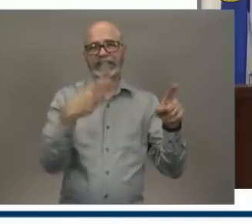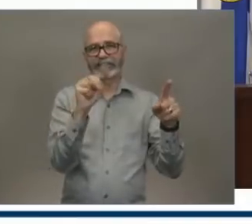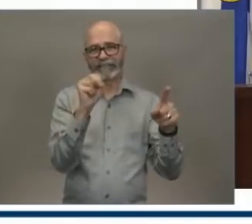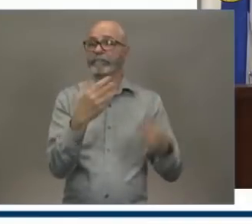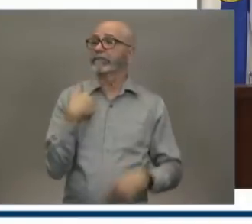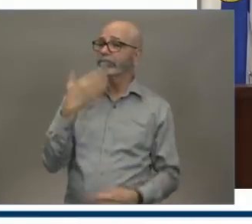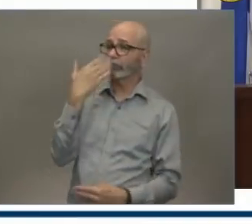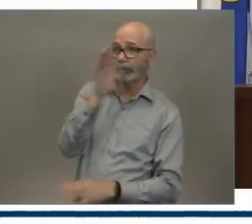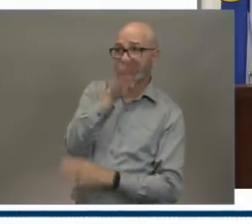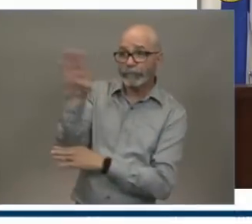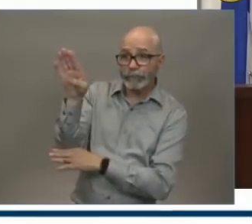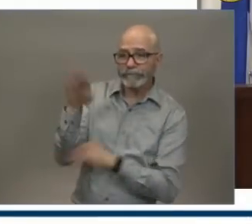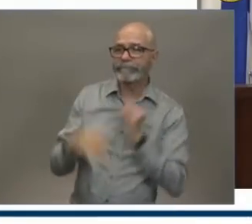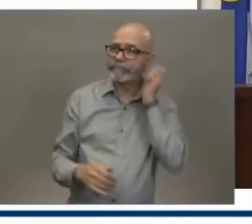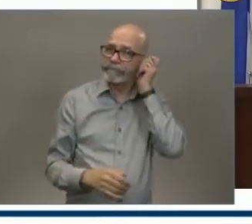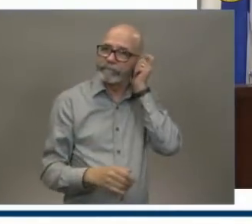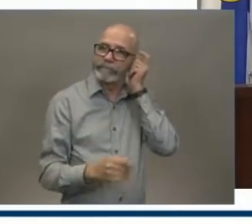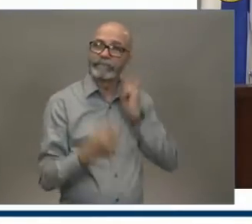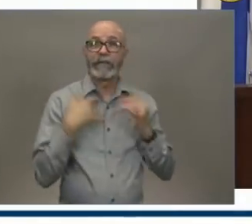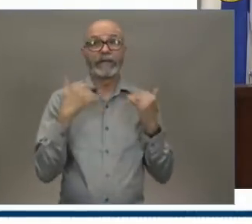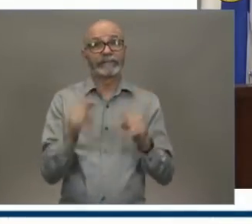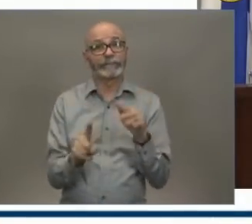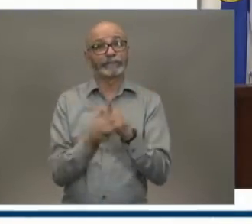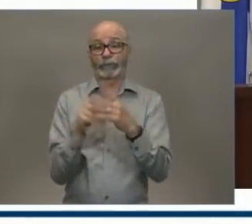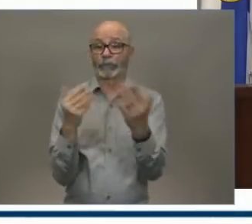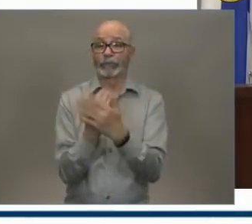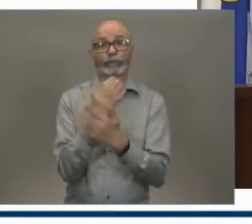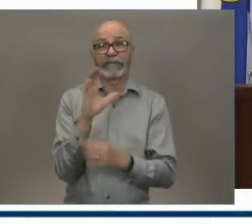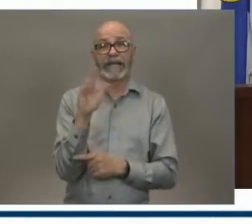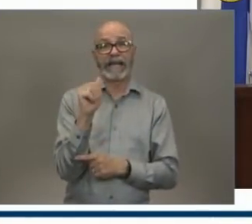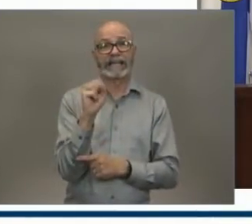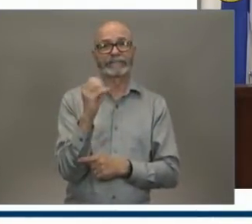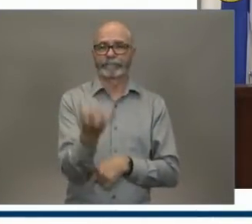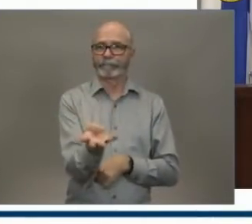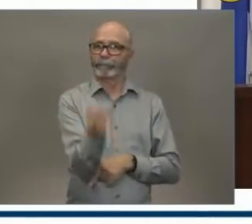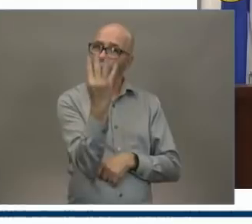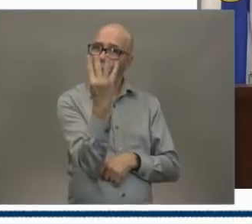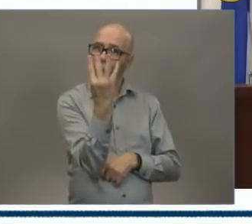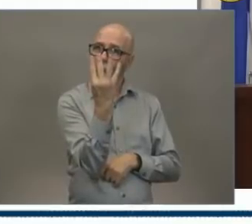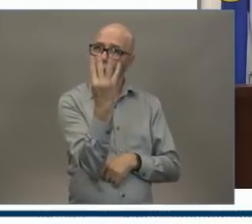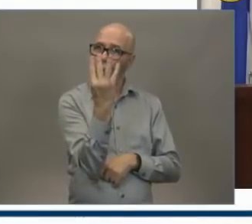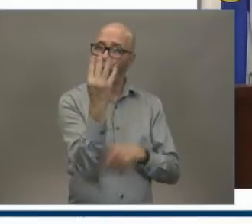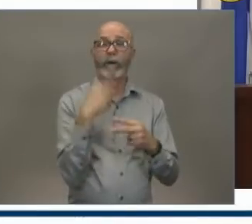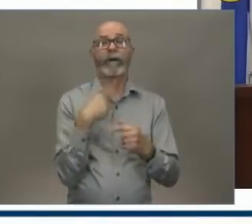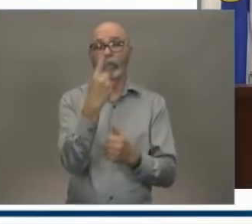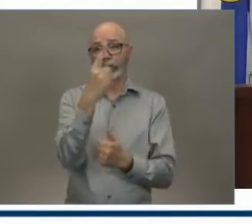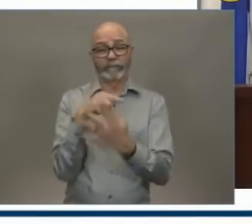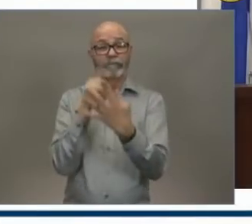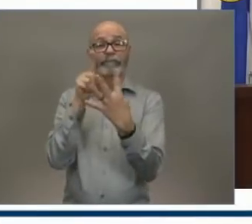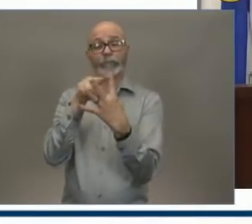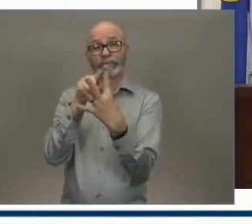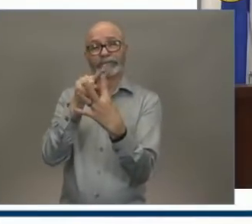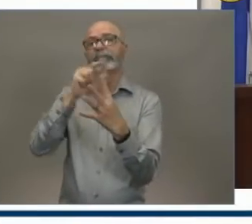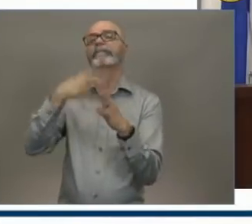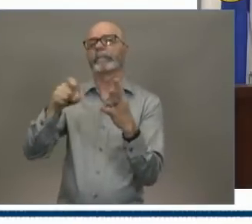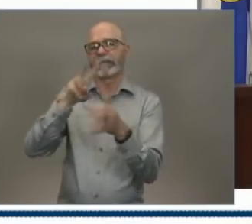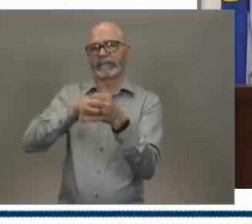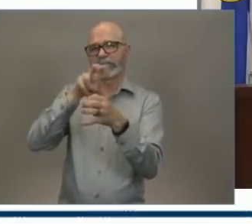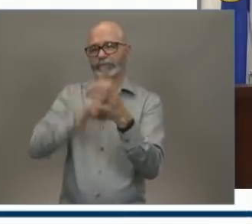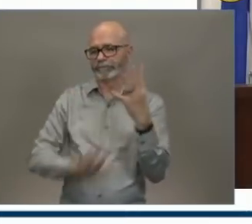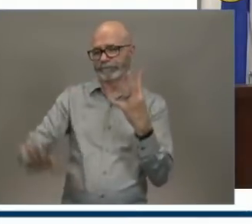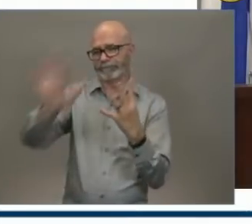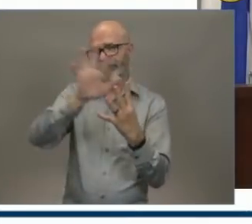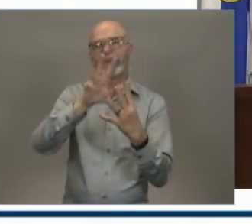everyone. Today we're reporting 4 new cases of COVID-19. One case is in Central Zone and is related to travel outside of Atlantic